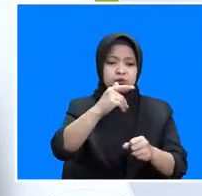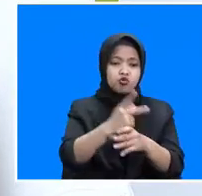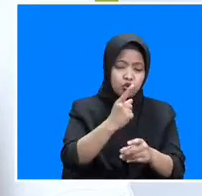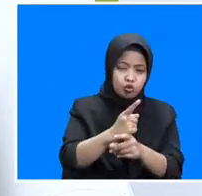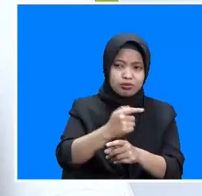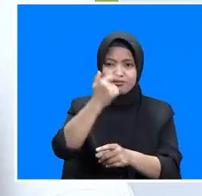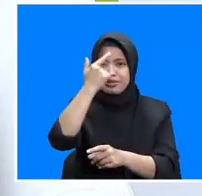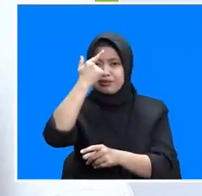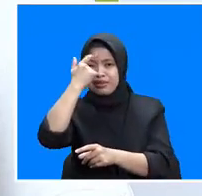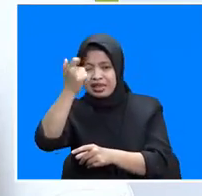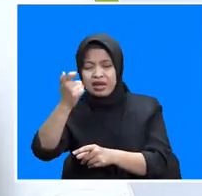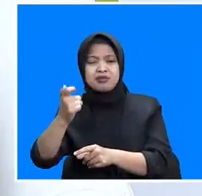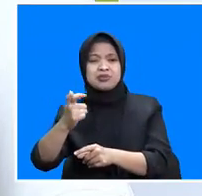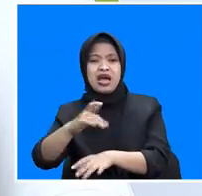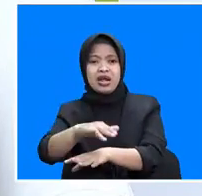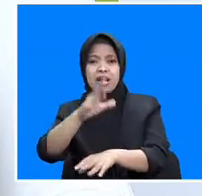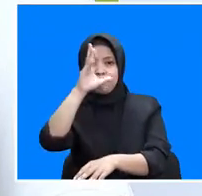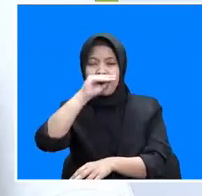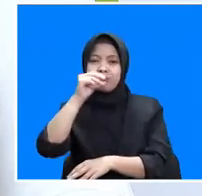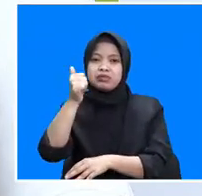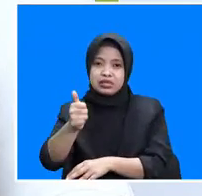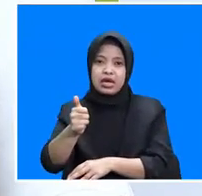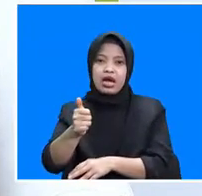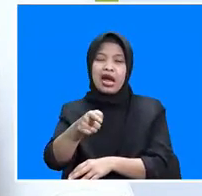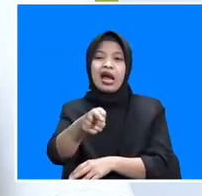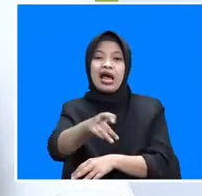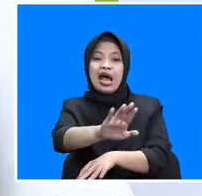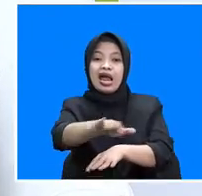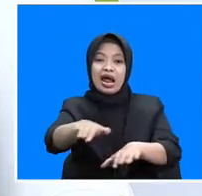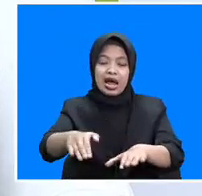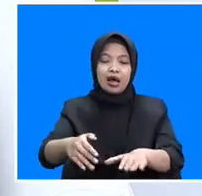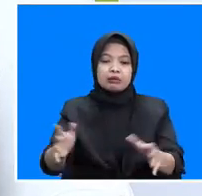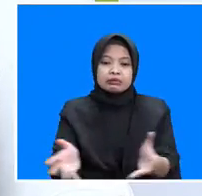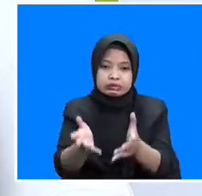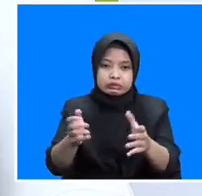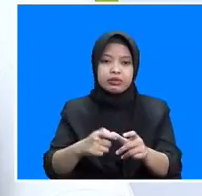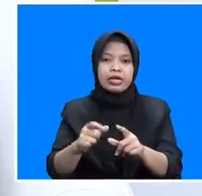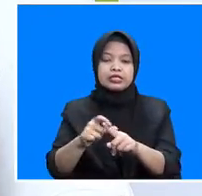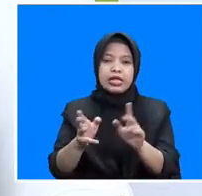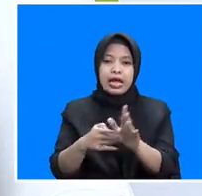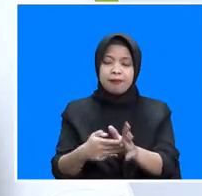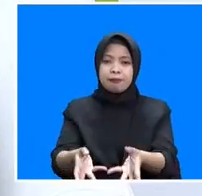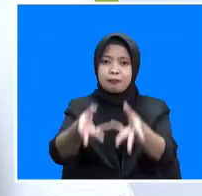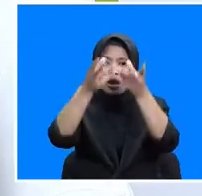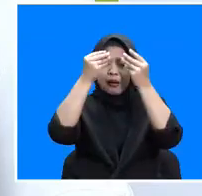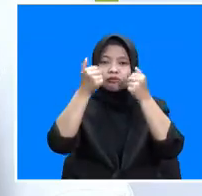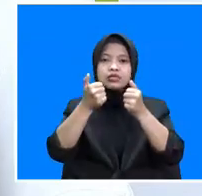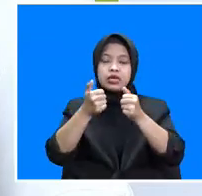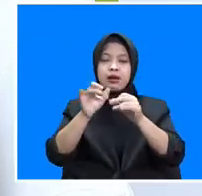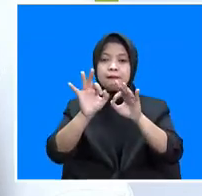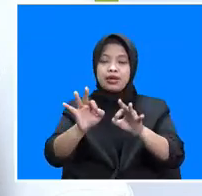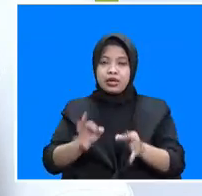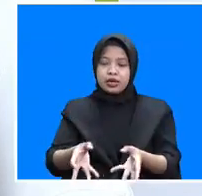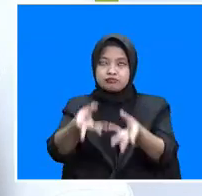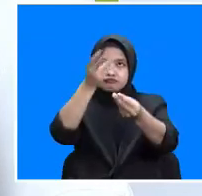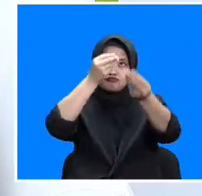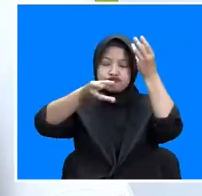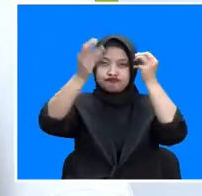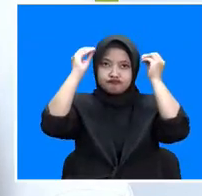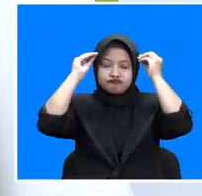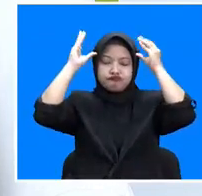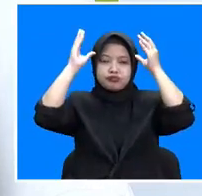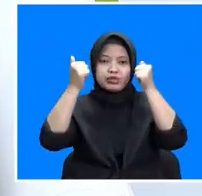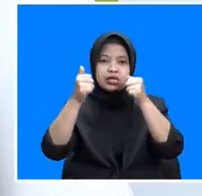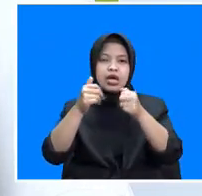adequate resources to enable them to deliver that education appropriately and effectively and address those